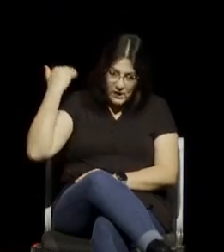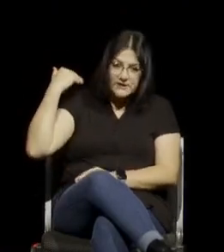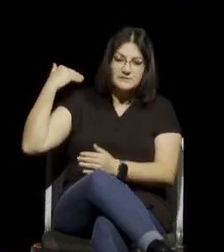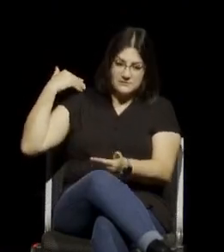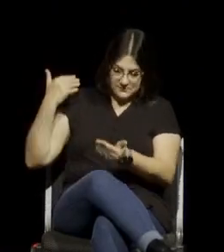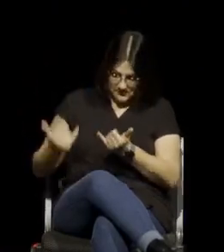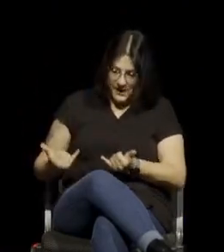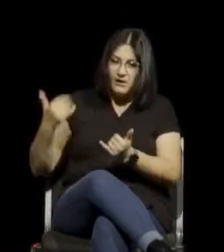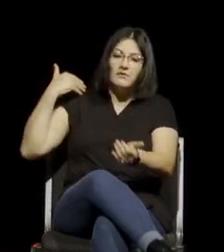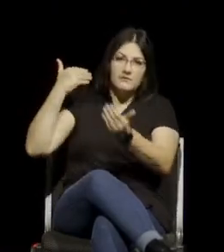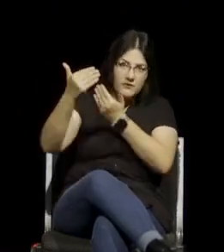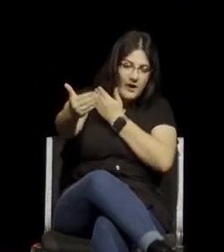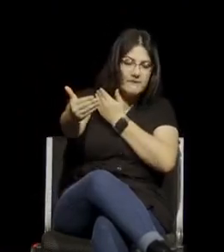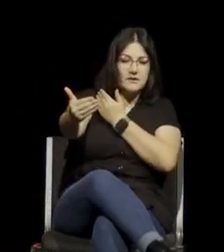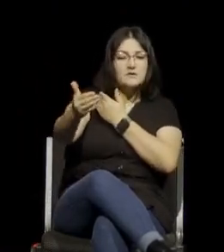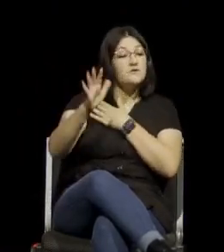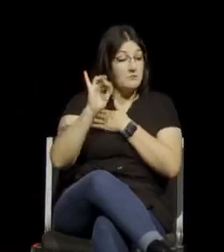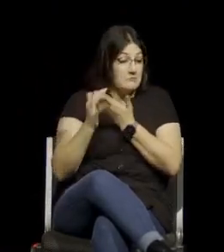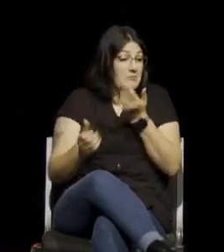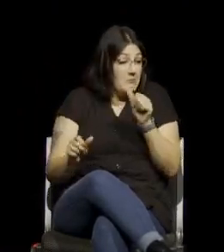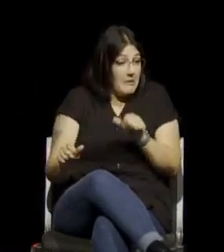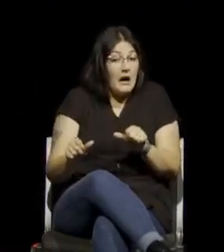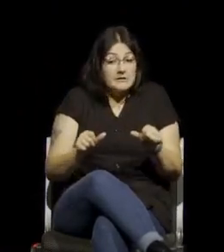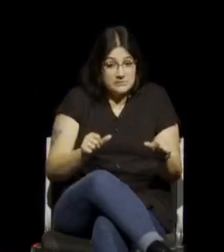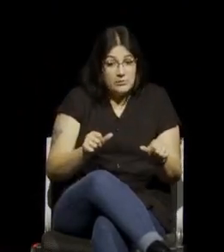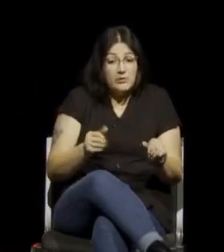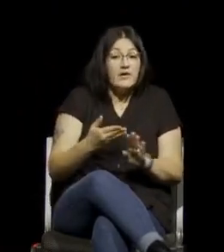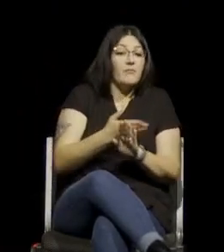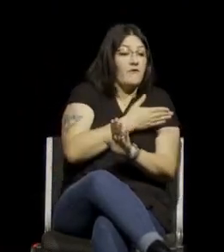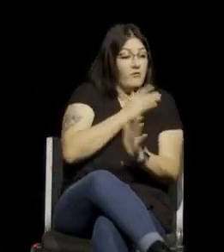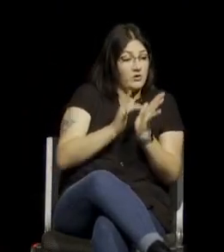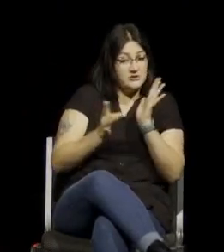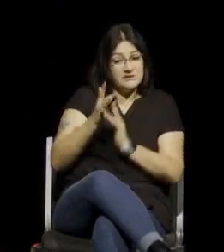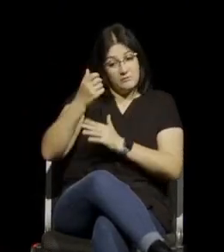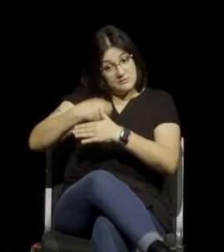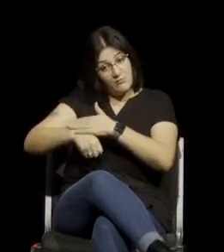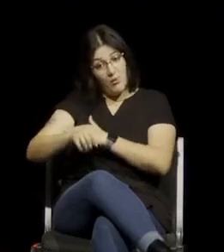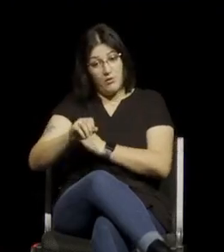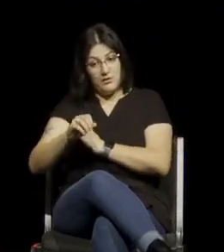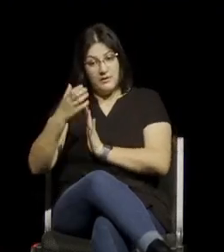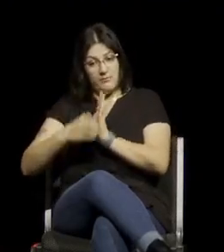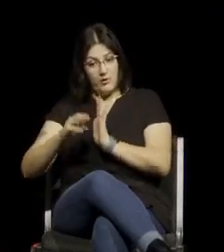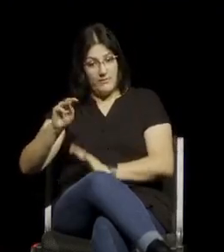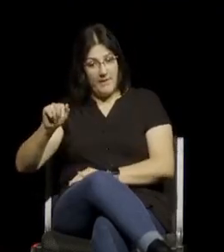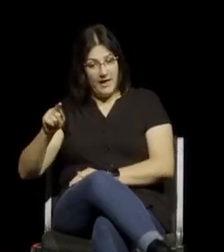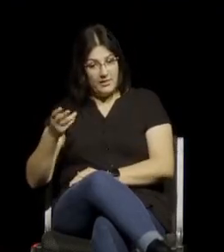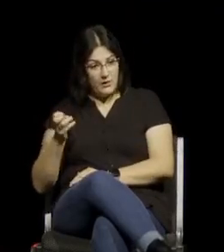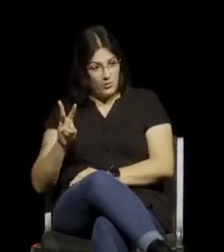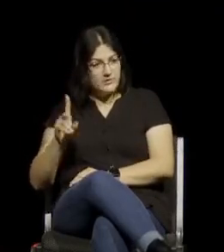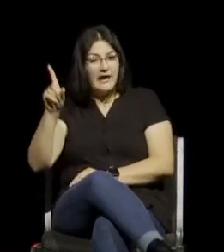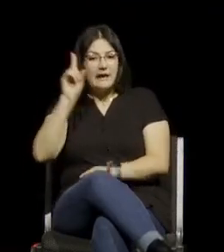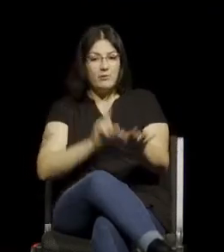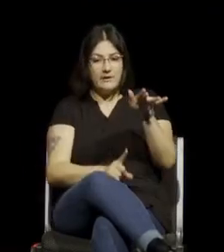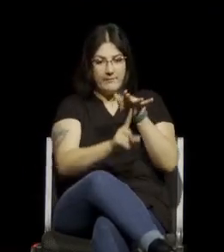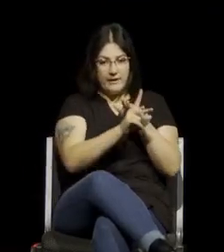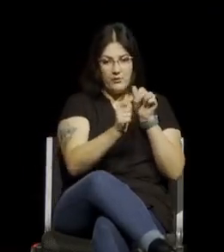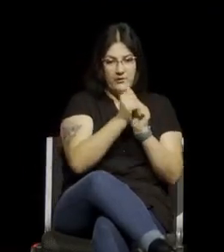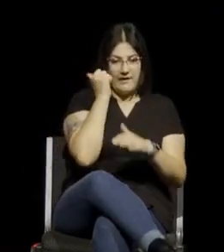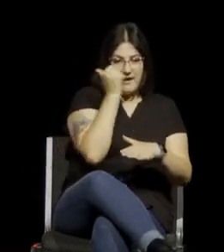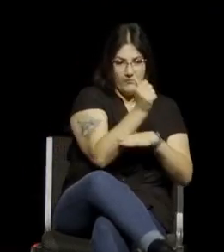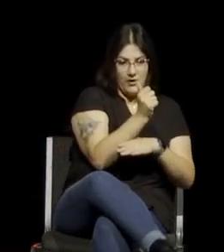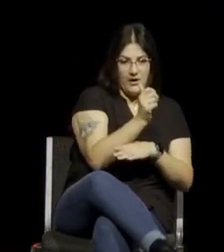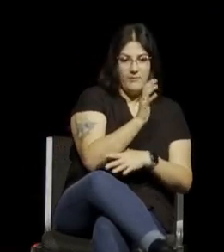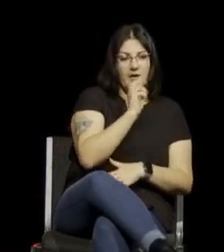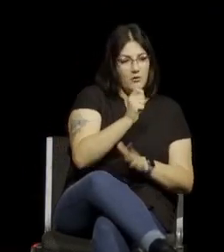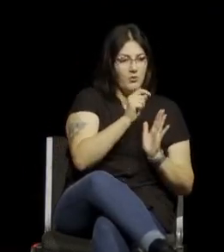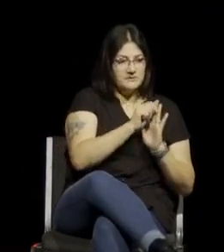is, and always will be. So it's entirely possible, but before Jesus was born in the book of Matthew, that he would have appeared to Abraham in the Old